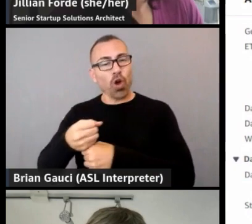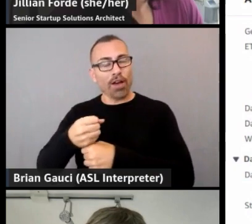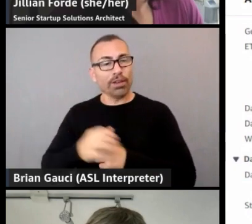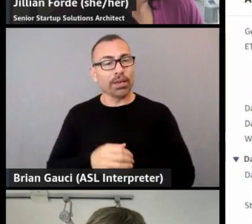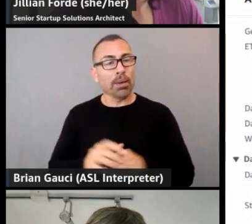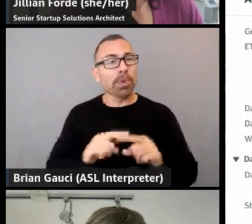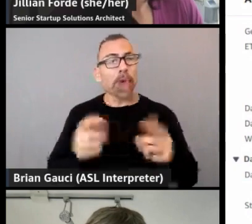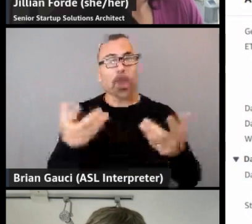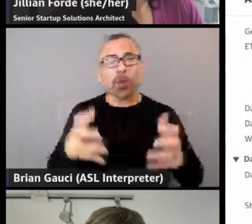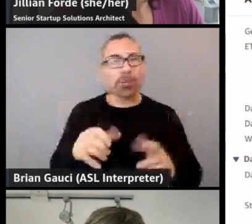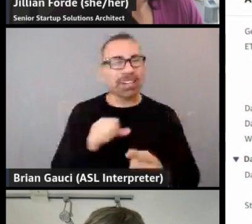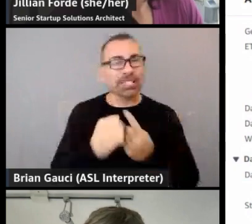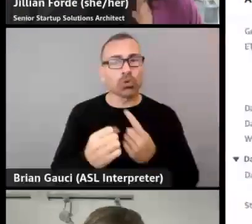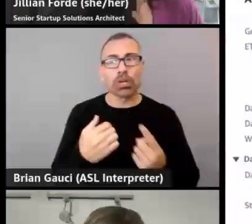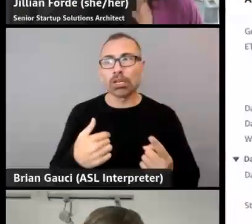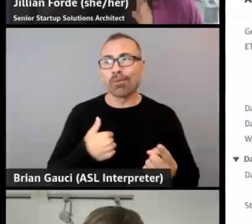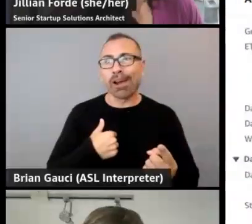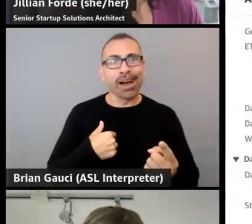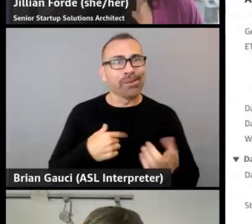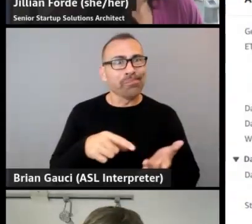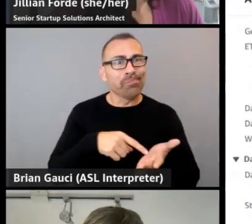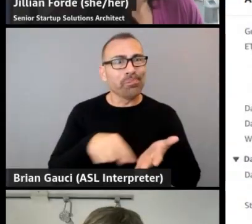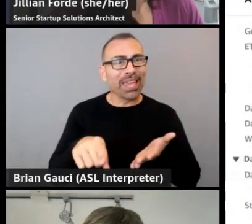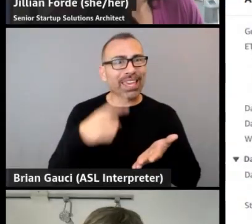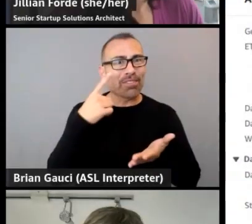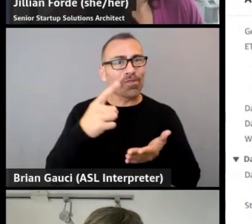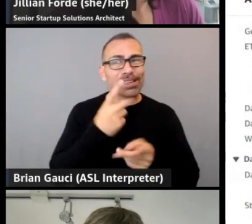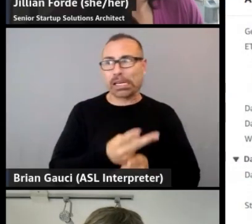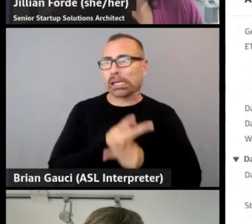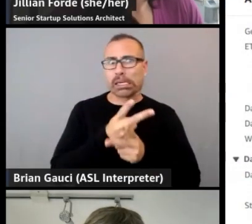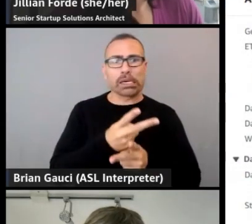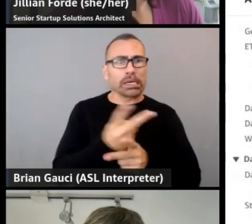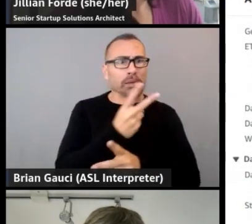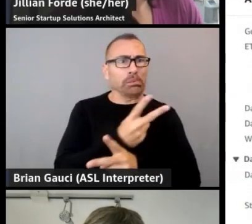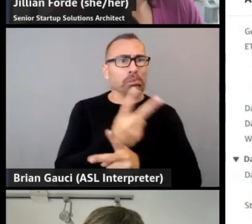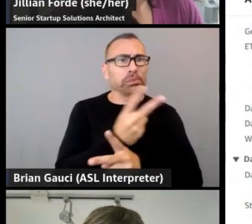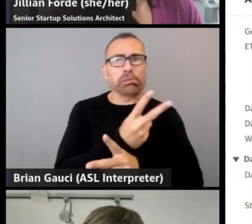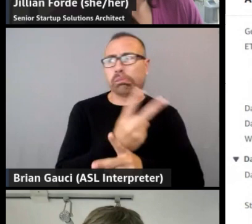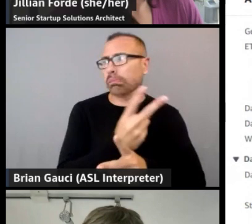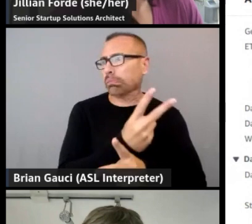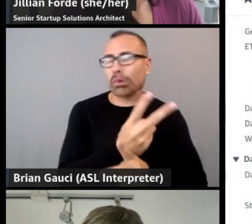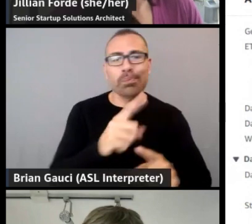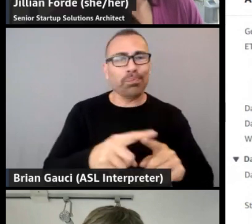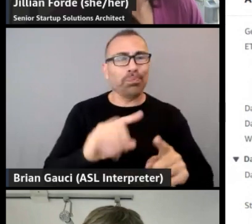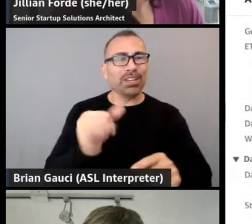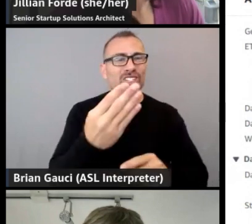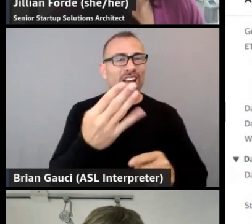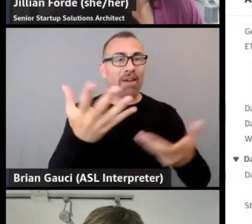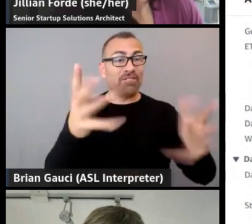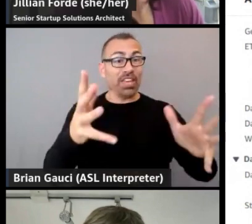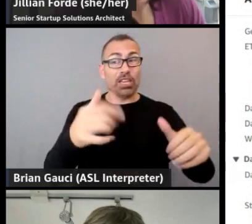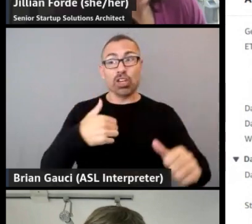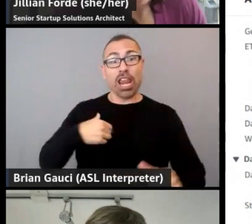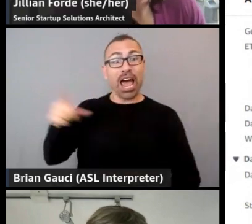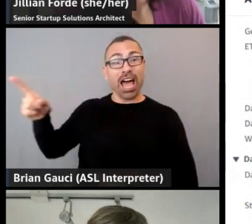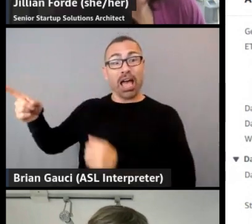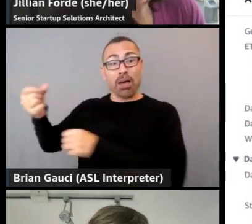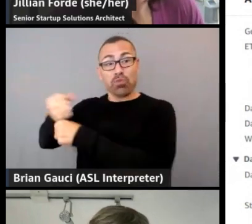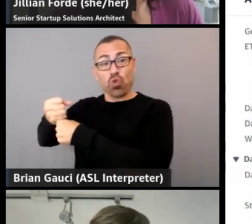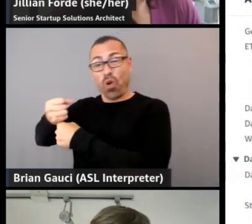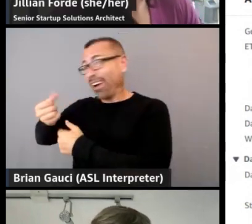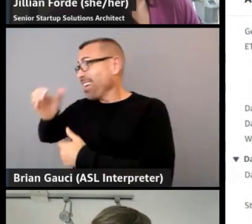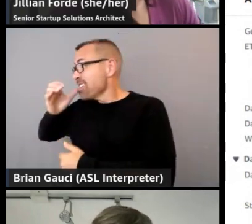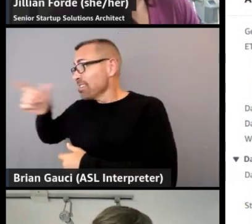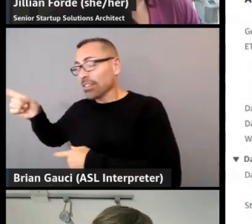situation where I am paying for compute when my job has finished. So idle timeout is basically, you can set this up